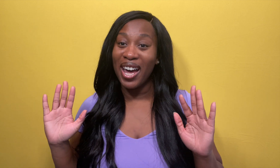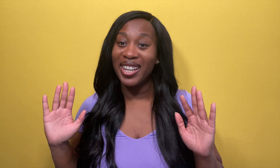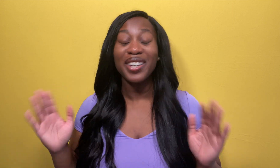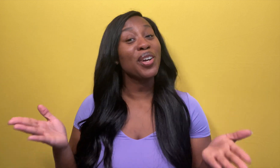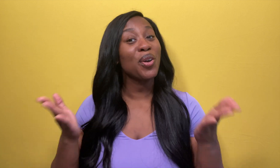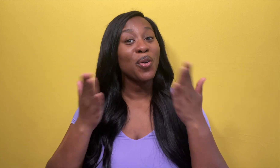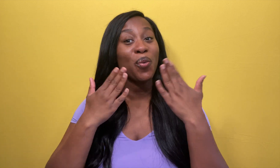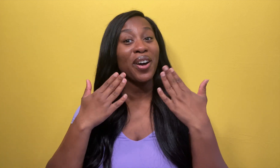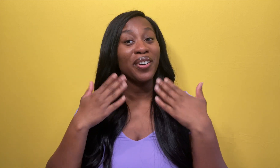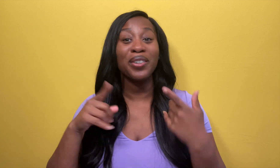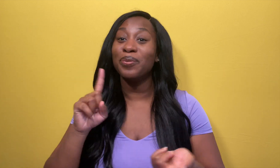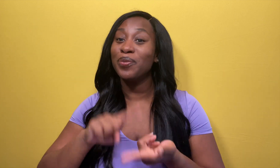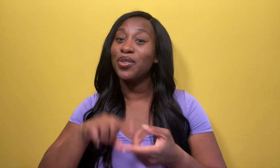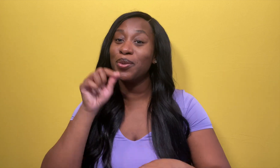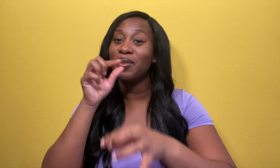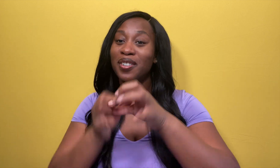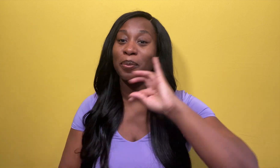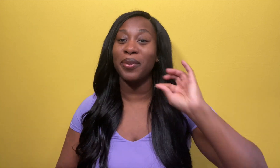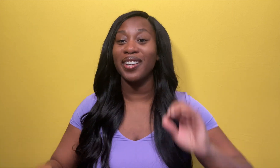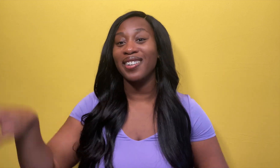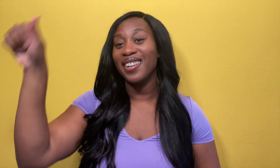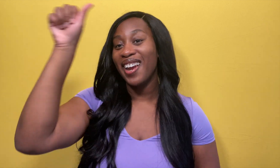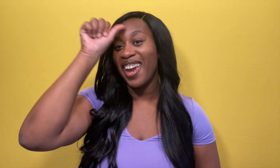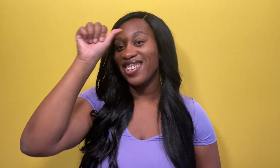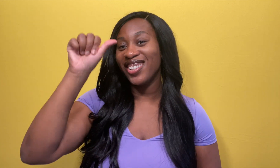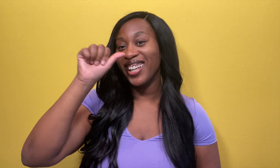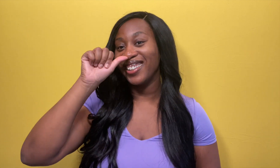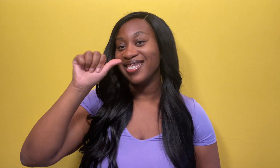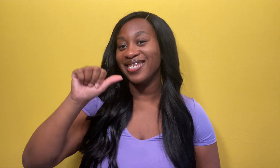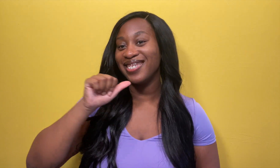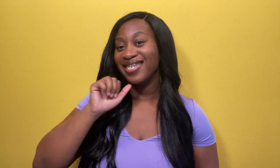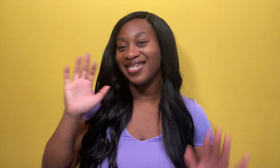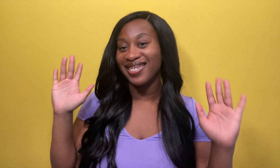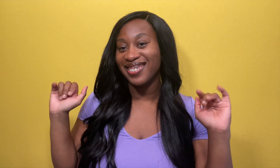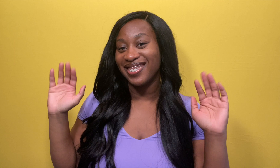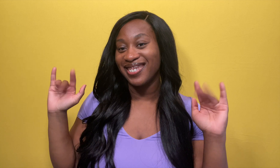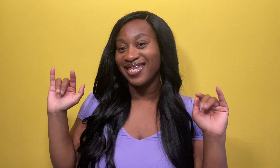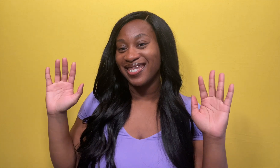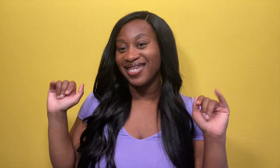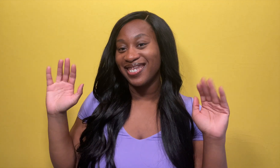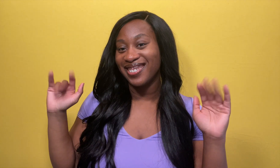Hey everybody, welcome to Simply Angeline.